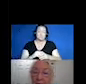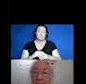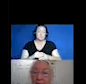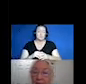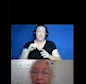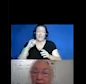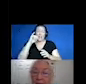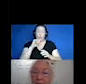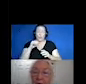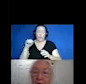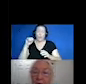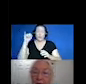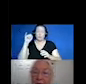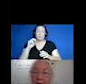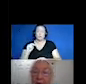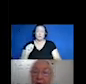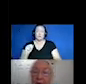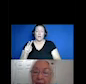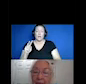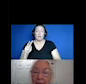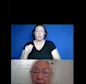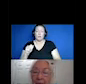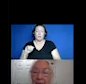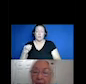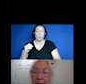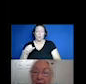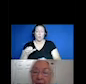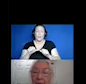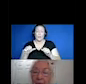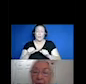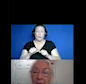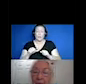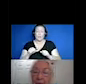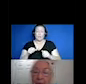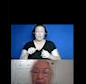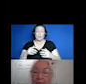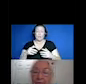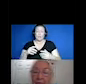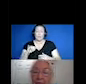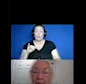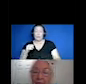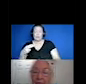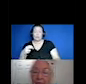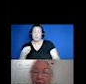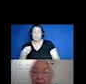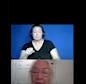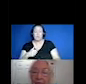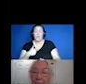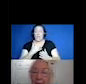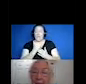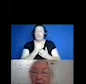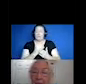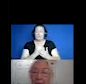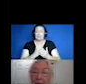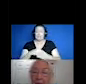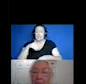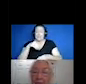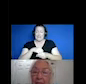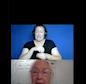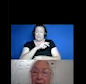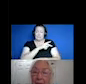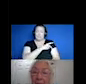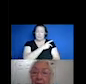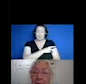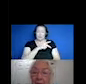outlined there is the Navajo Area Indian Health Service. And I've listed the inpatient and